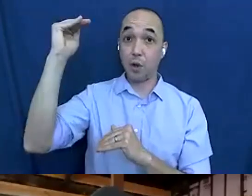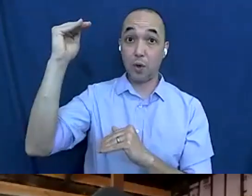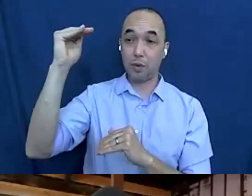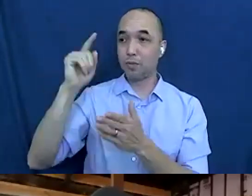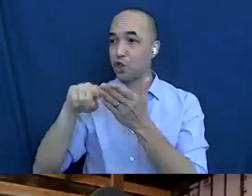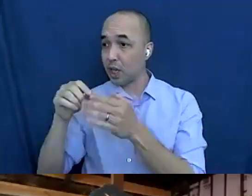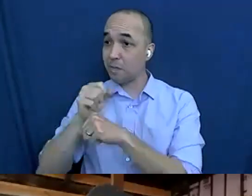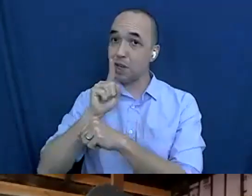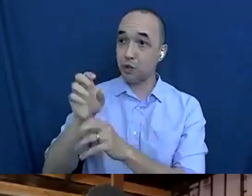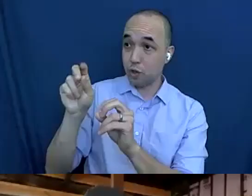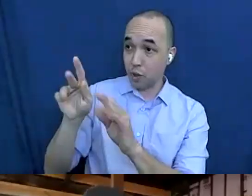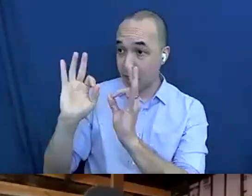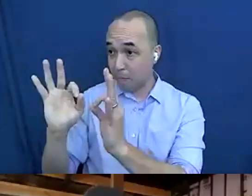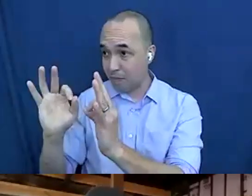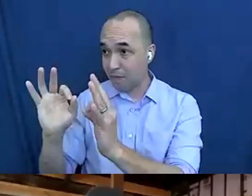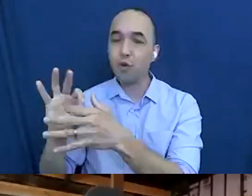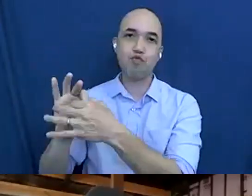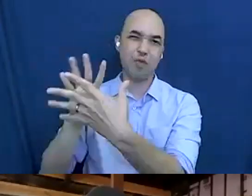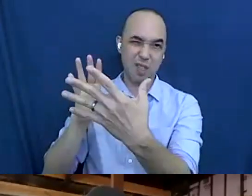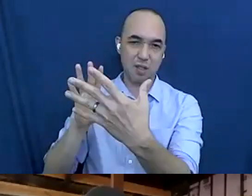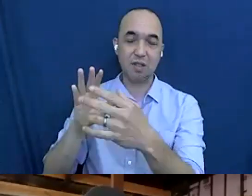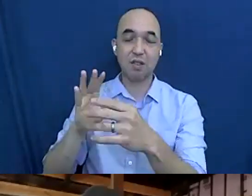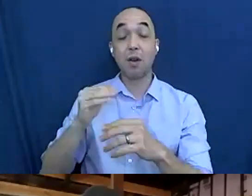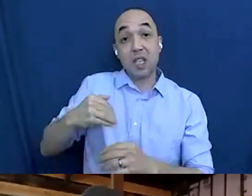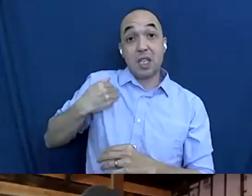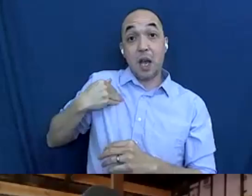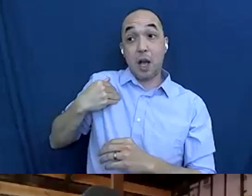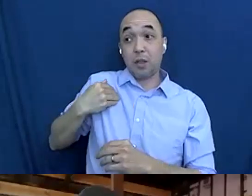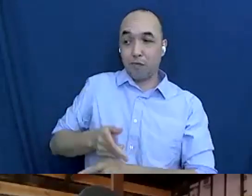him, make sure he's okay, and release that bird back into the wild. Wow.